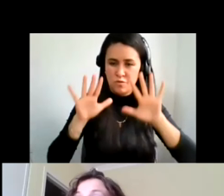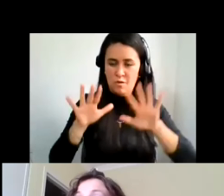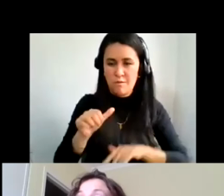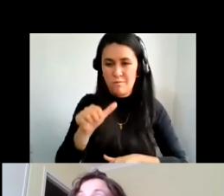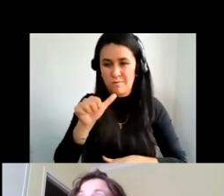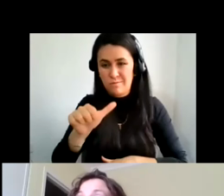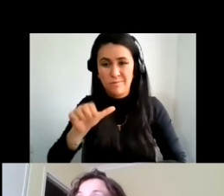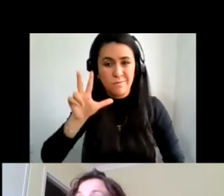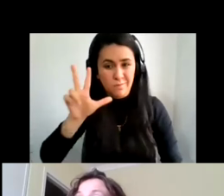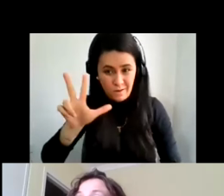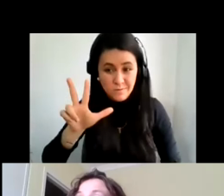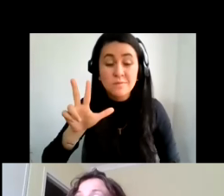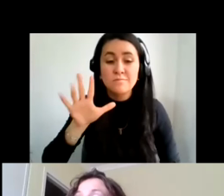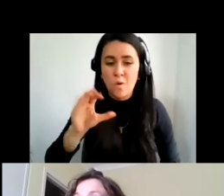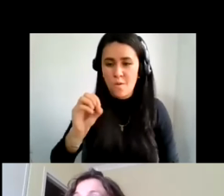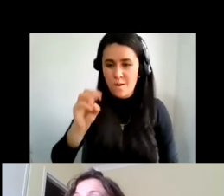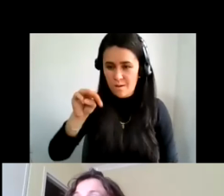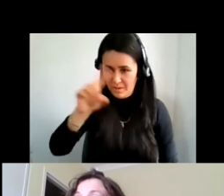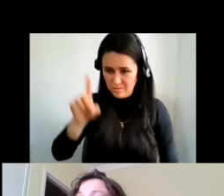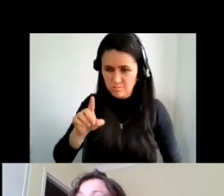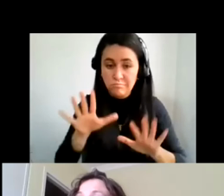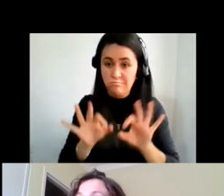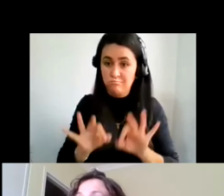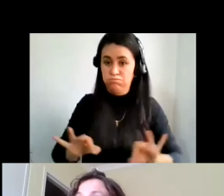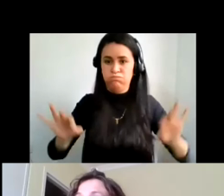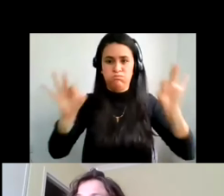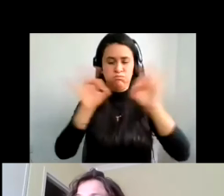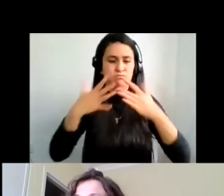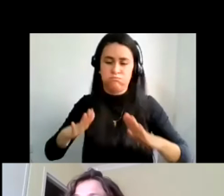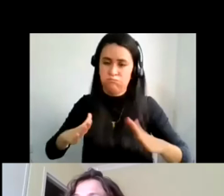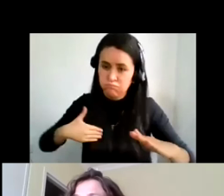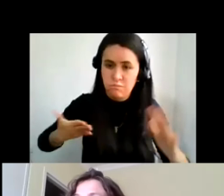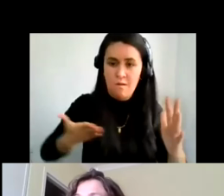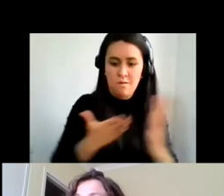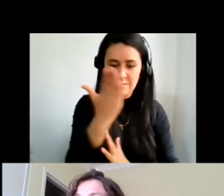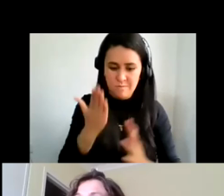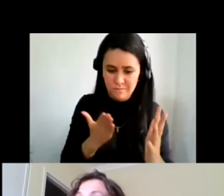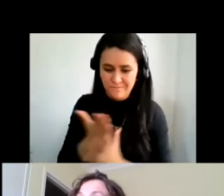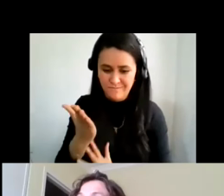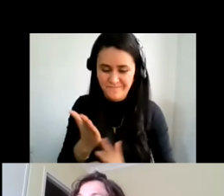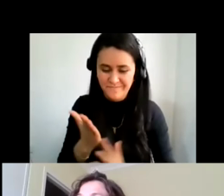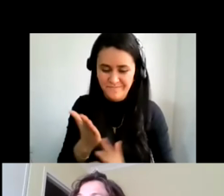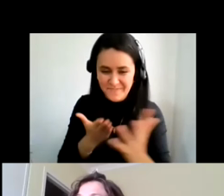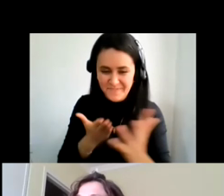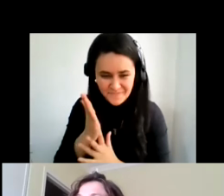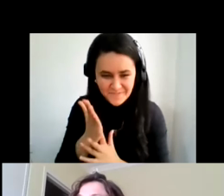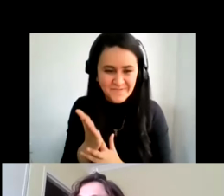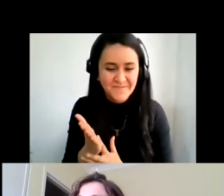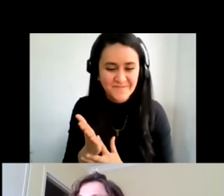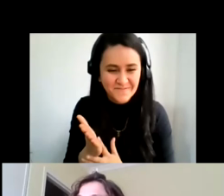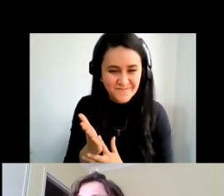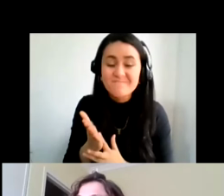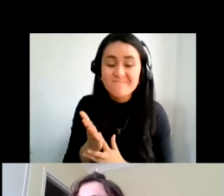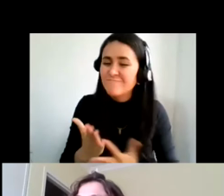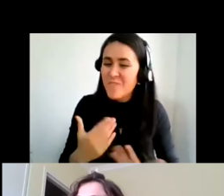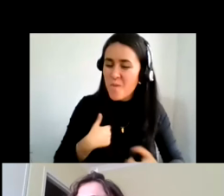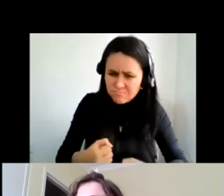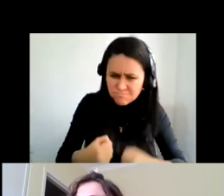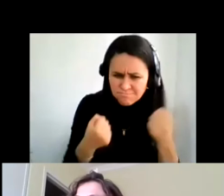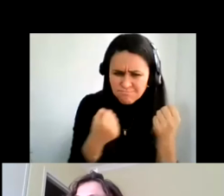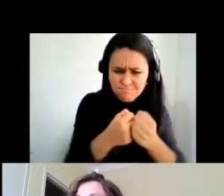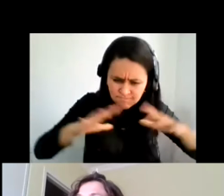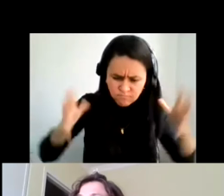calls out the Secretariat to do more with regards to its support to member states to address barriers